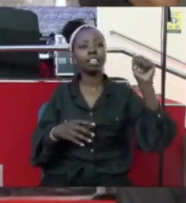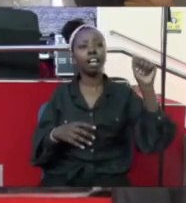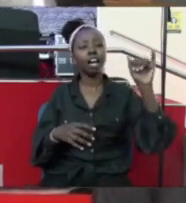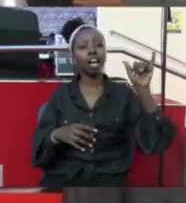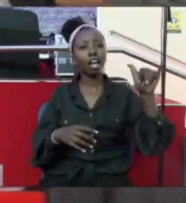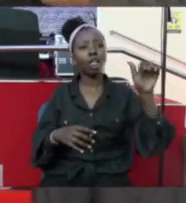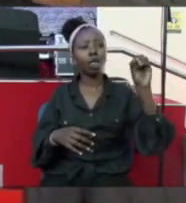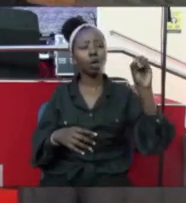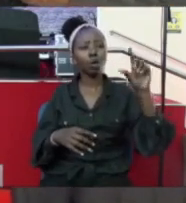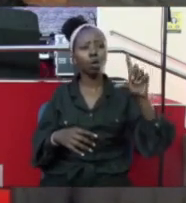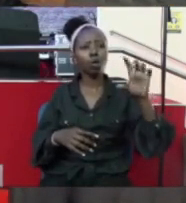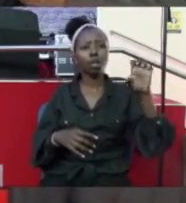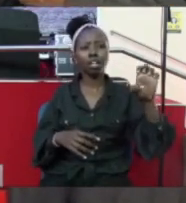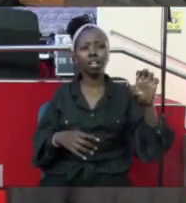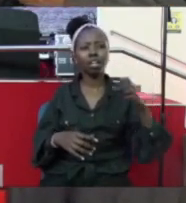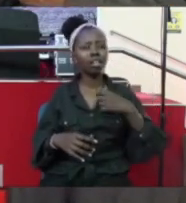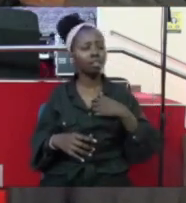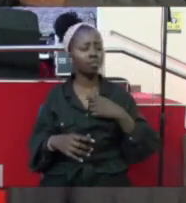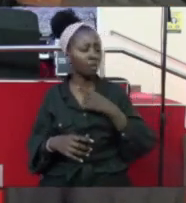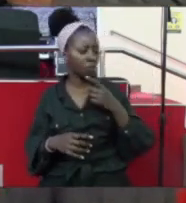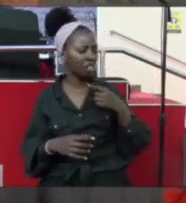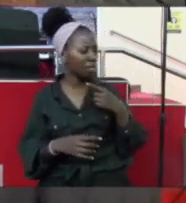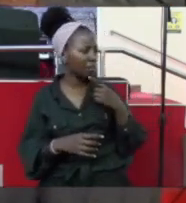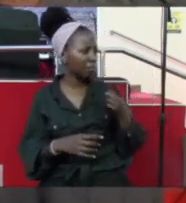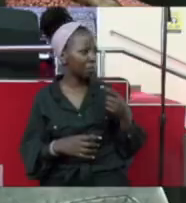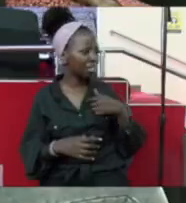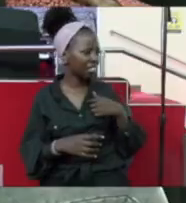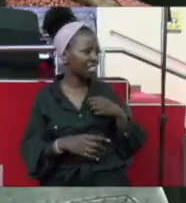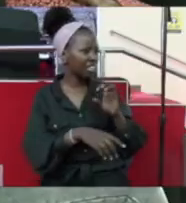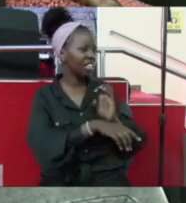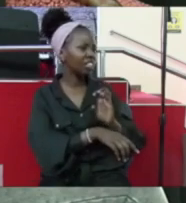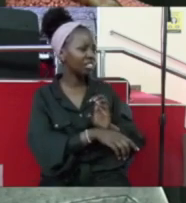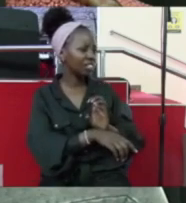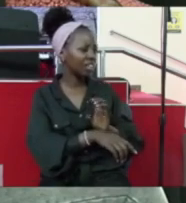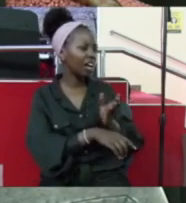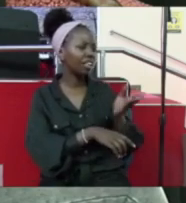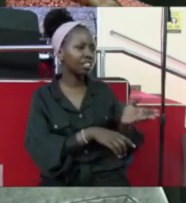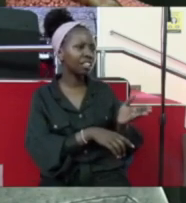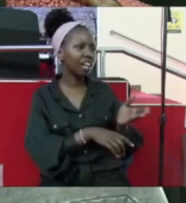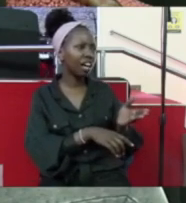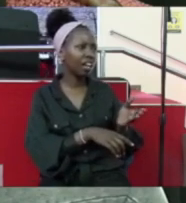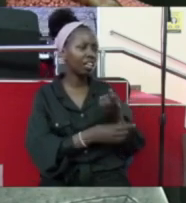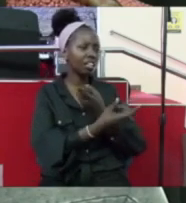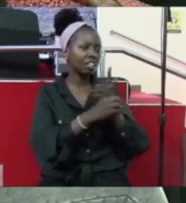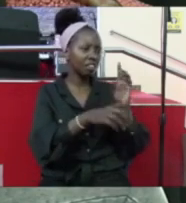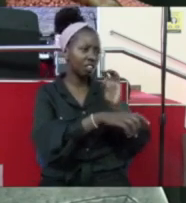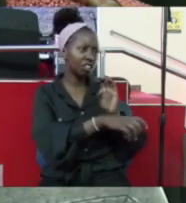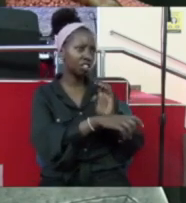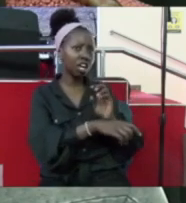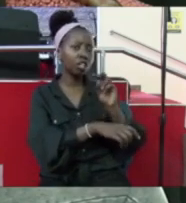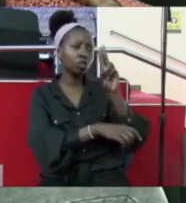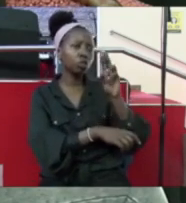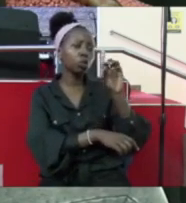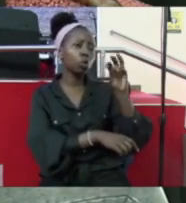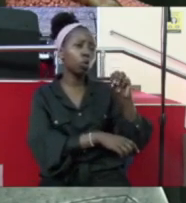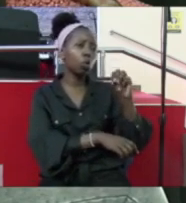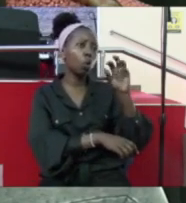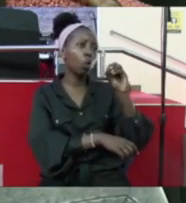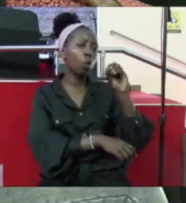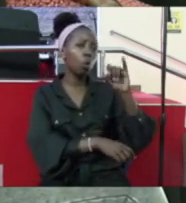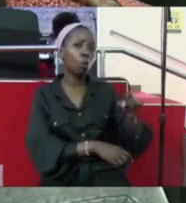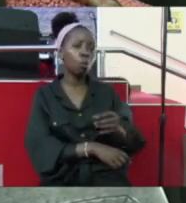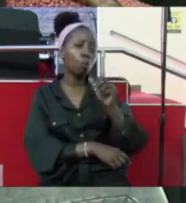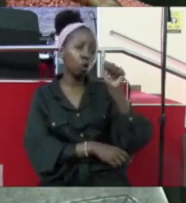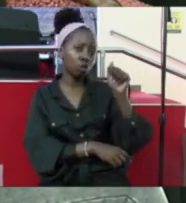okay, me that church we are just past there, Deliverance Church Umoja. Na akaniambia hiyo kanisa ambayo tumepita Deliverance ya Umoja, opened a branch in